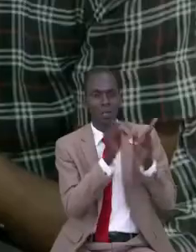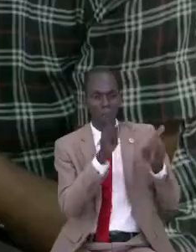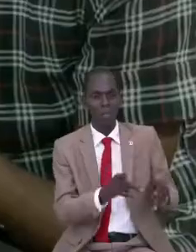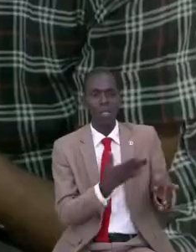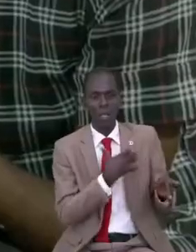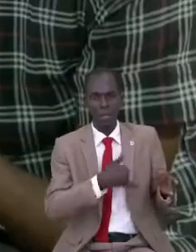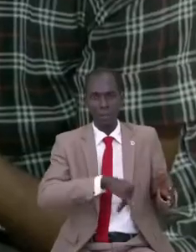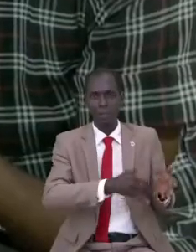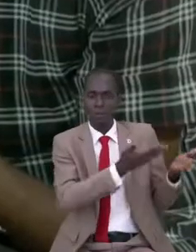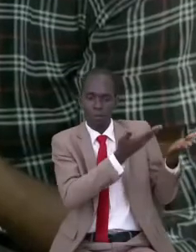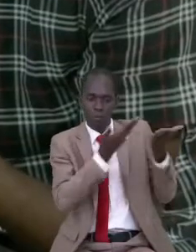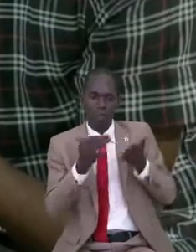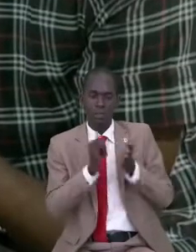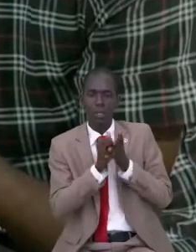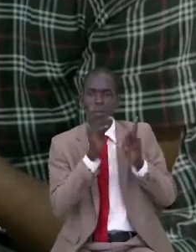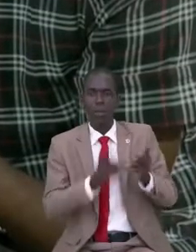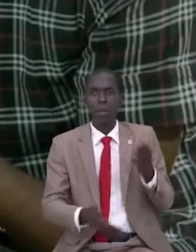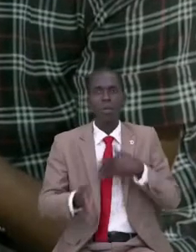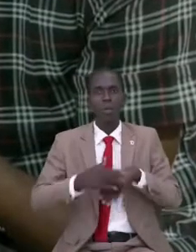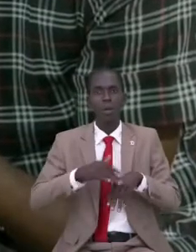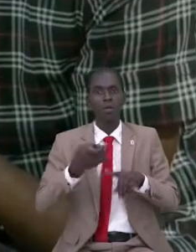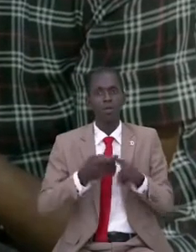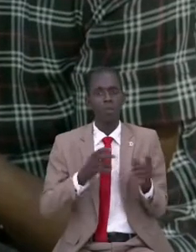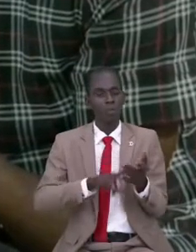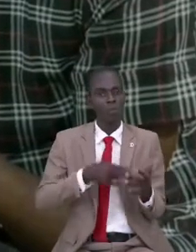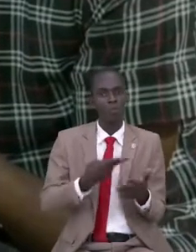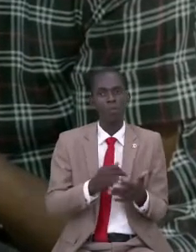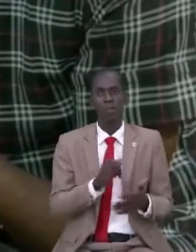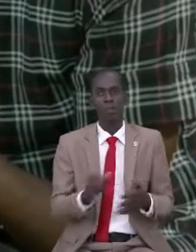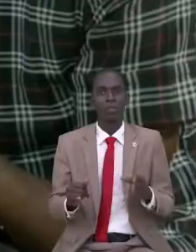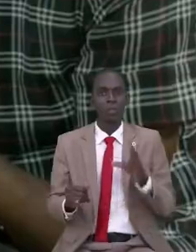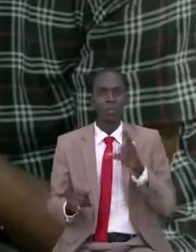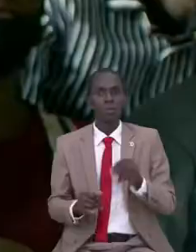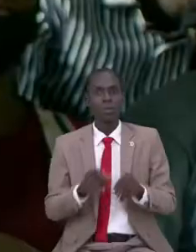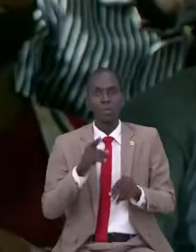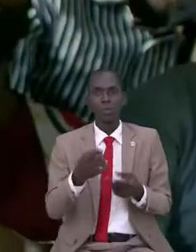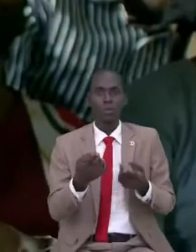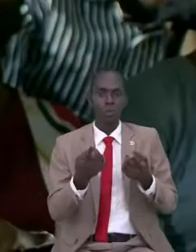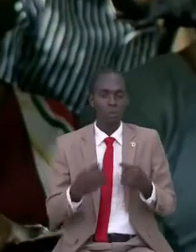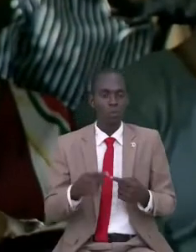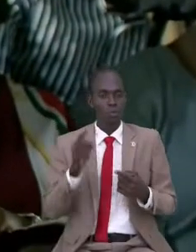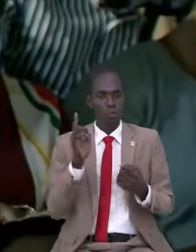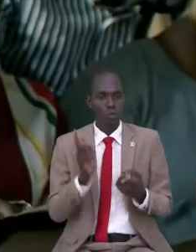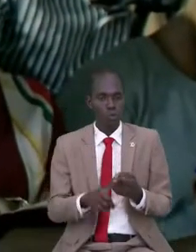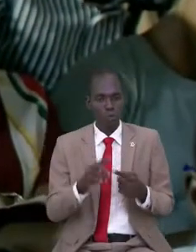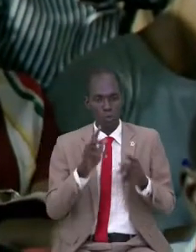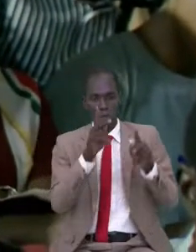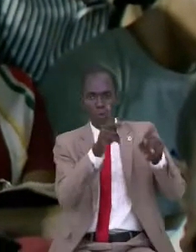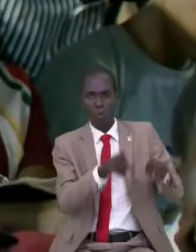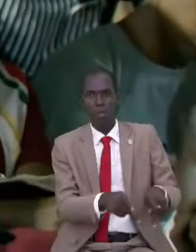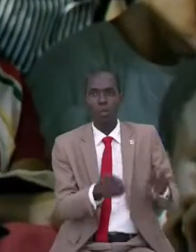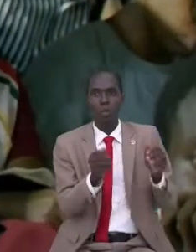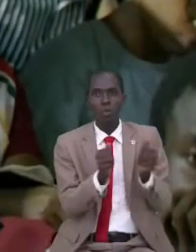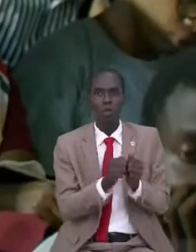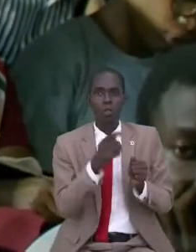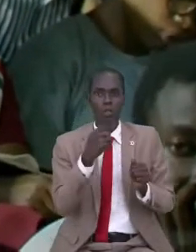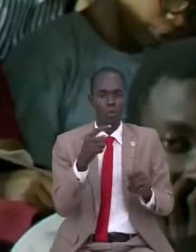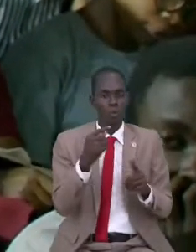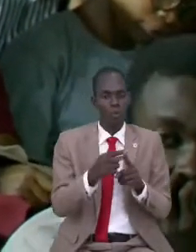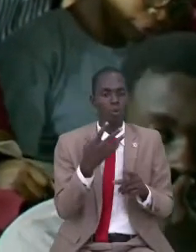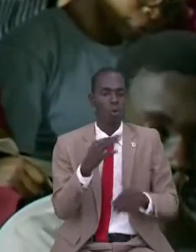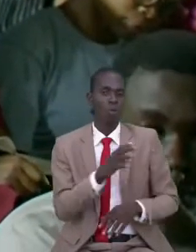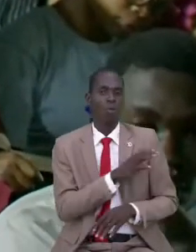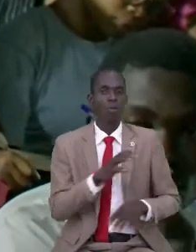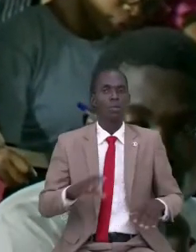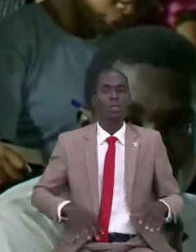the stage of backsliding. You come to him with the message of Christ.